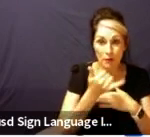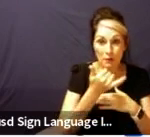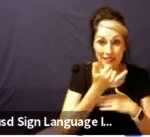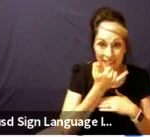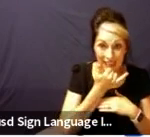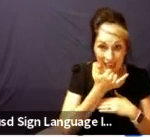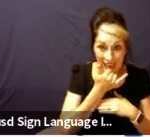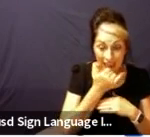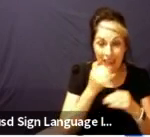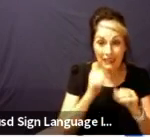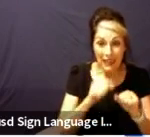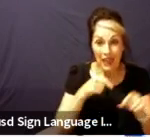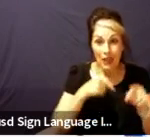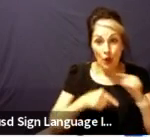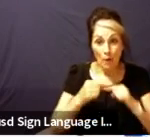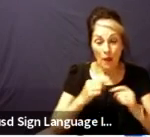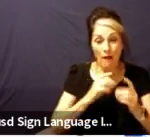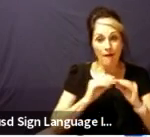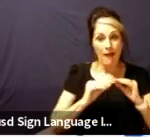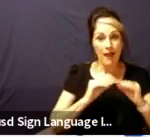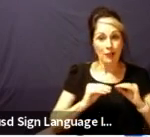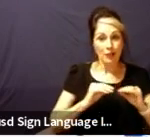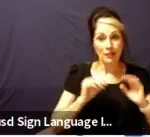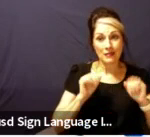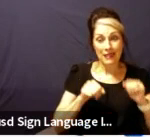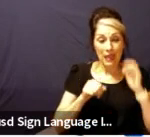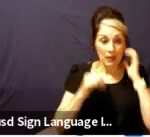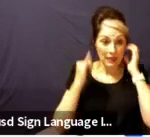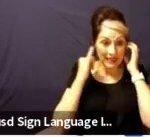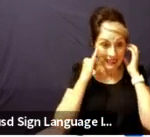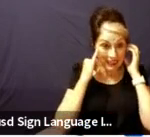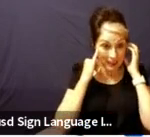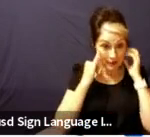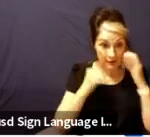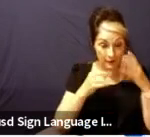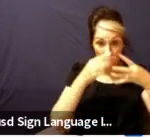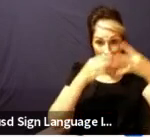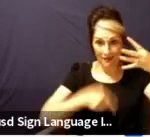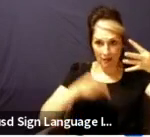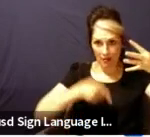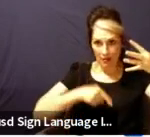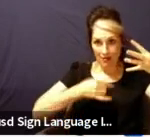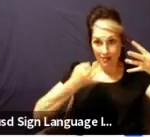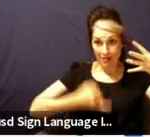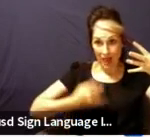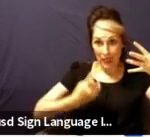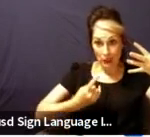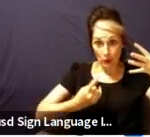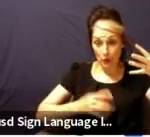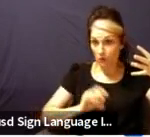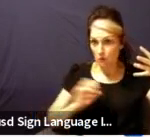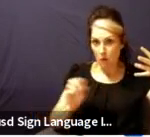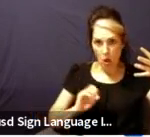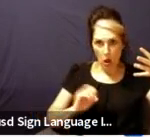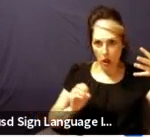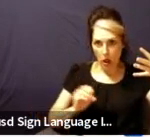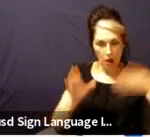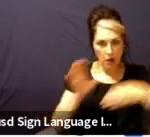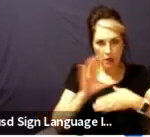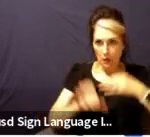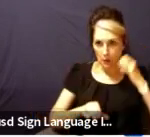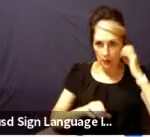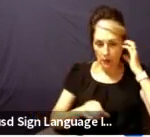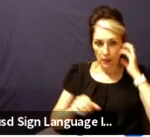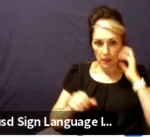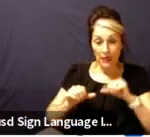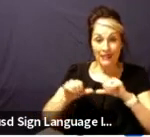should be able to go back and adjust those. If you have chose none of the above and complete and